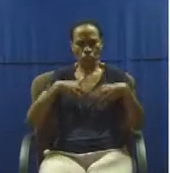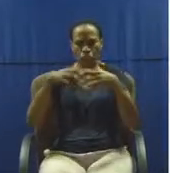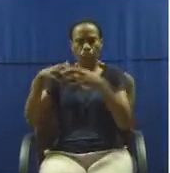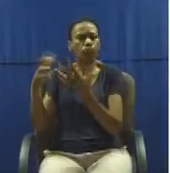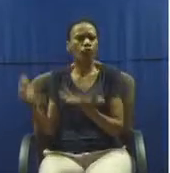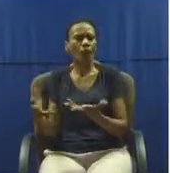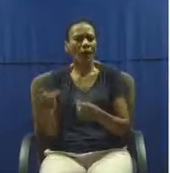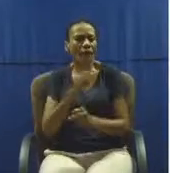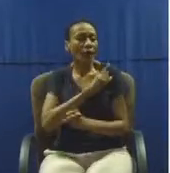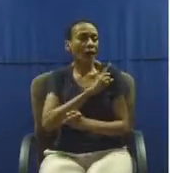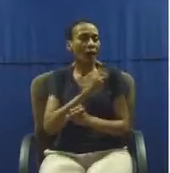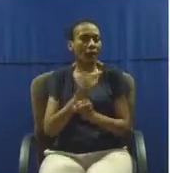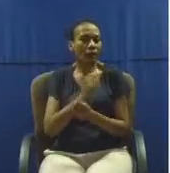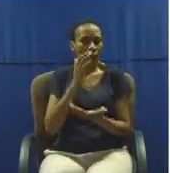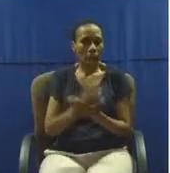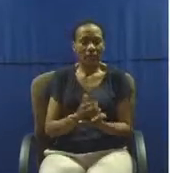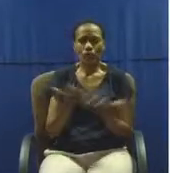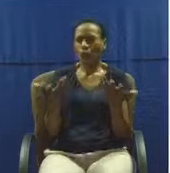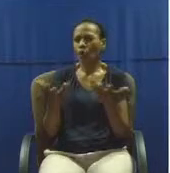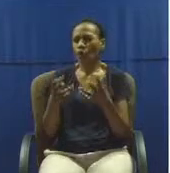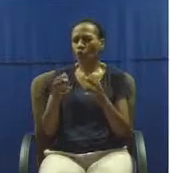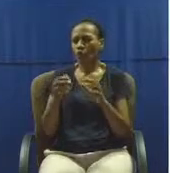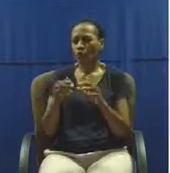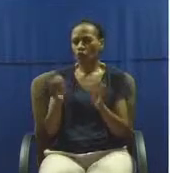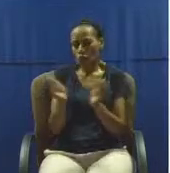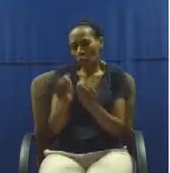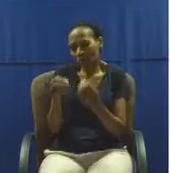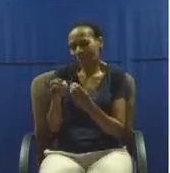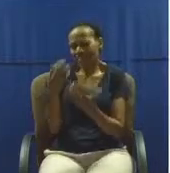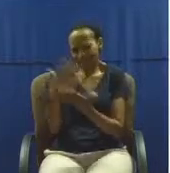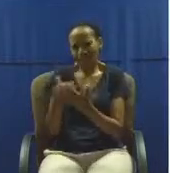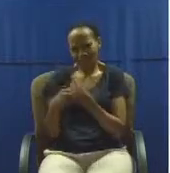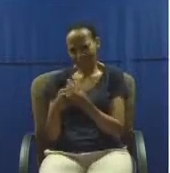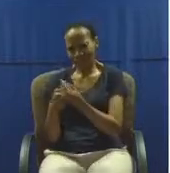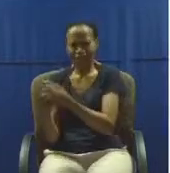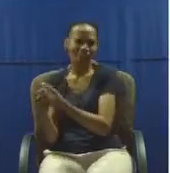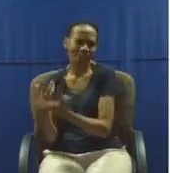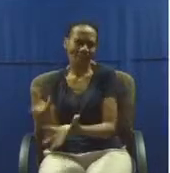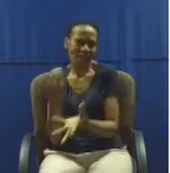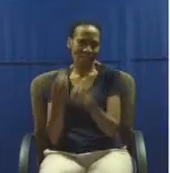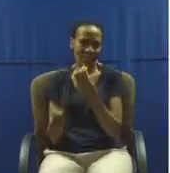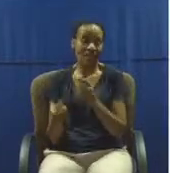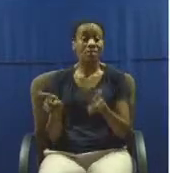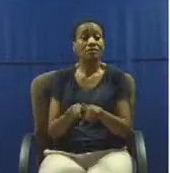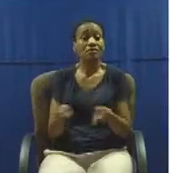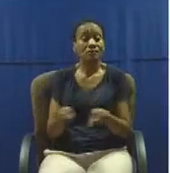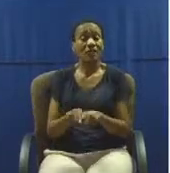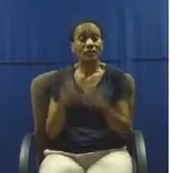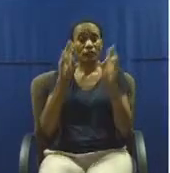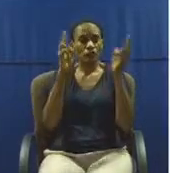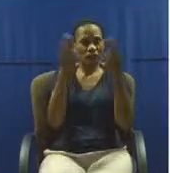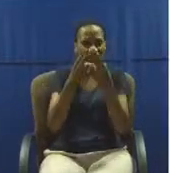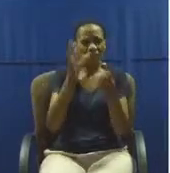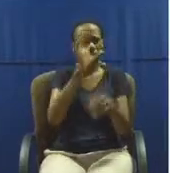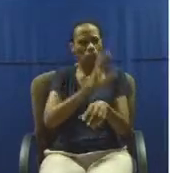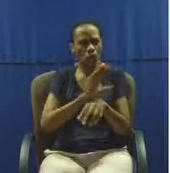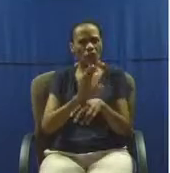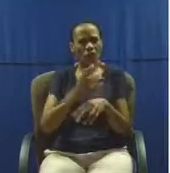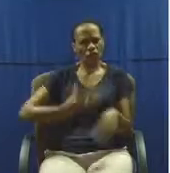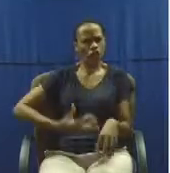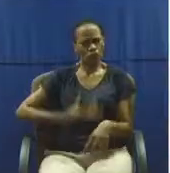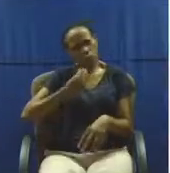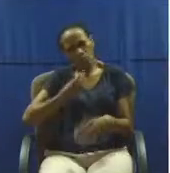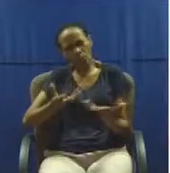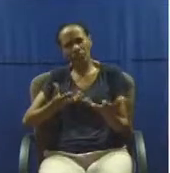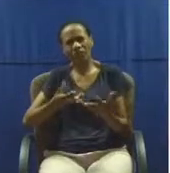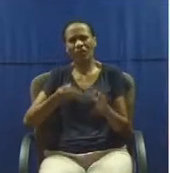incubators in institutions of higher learning to foster a culture of entrepreneurship amongst young people,